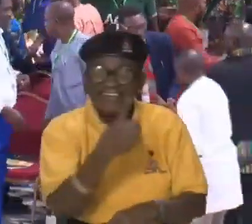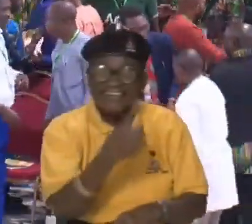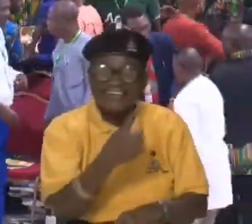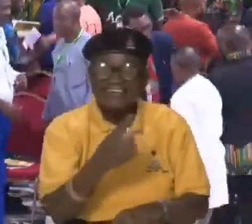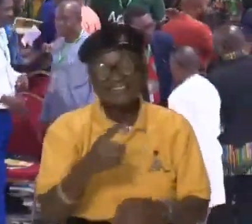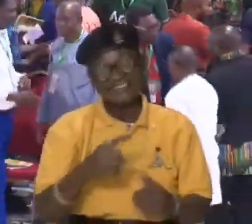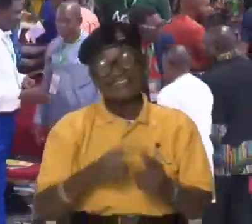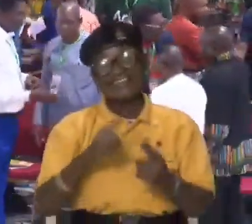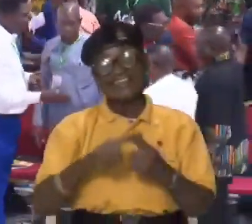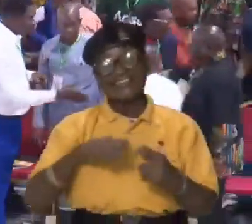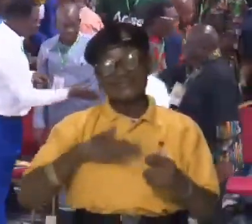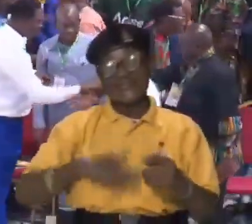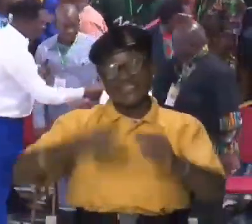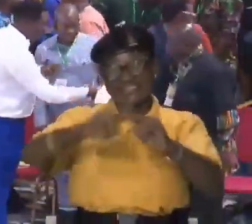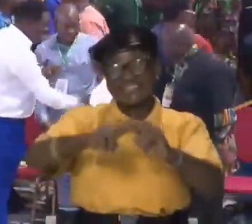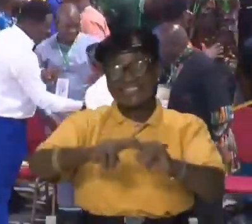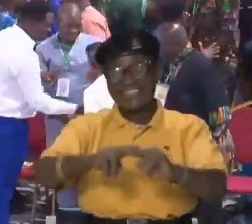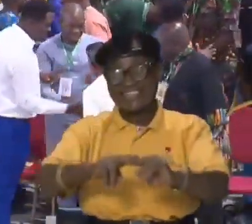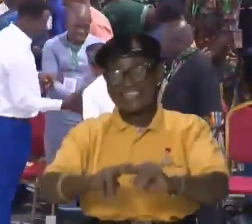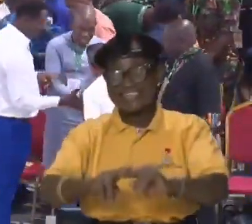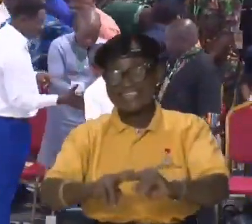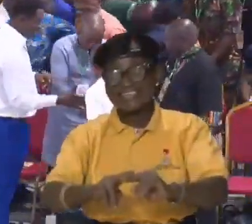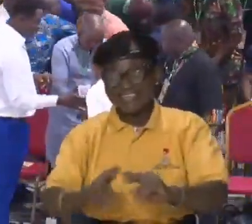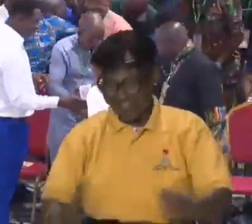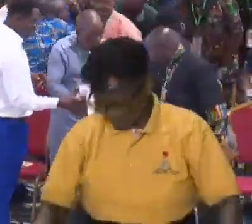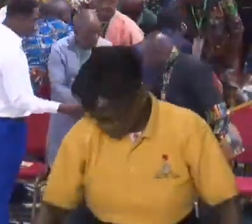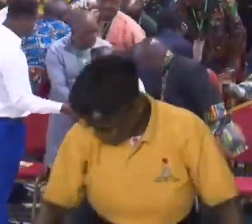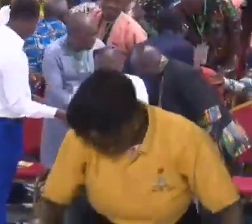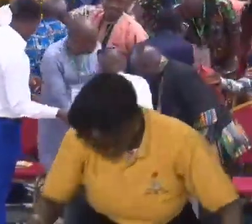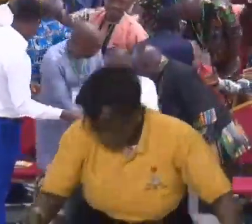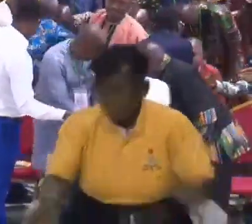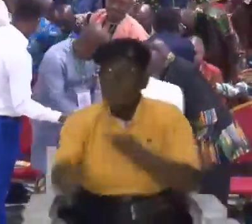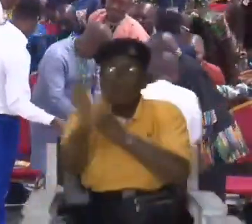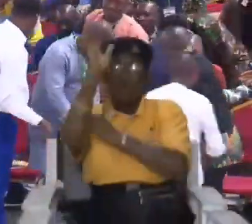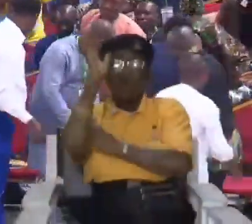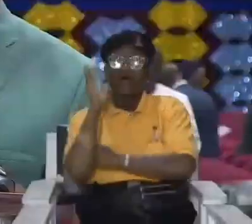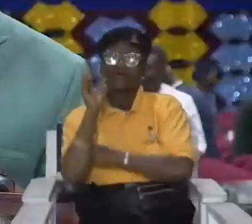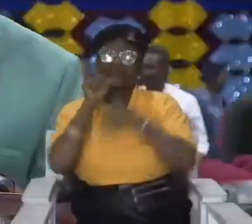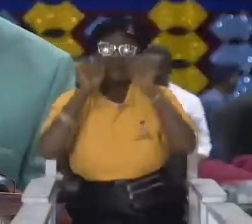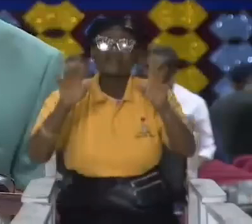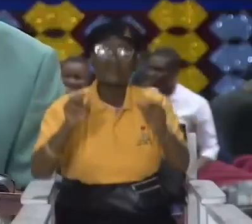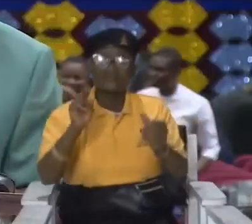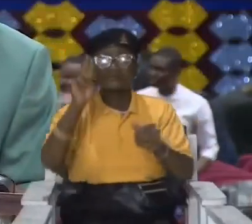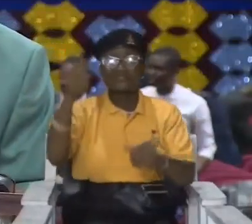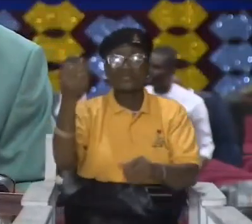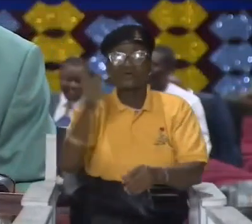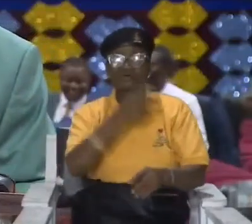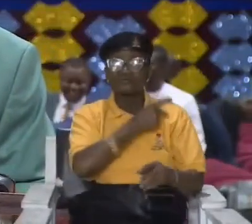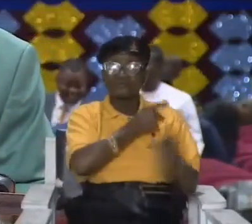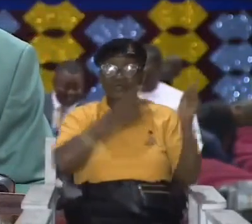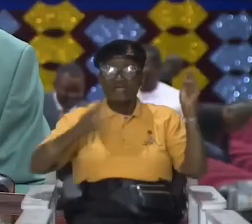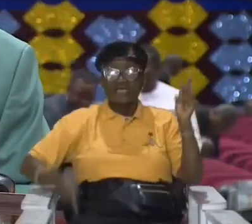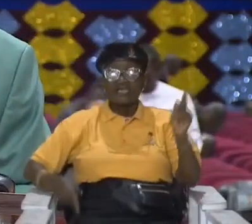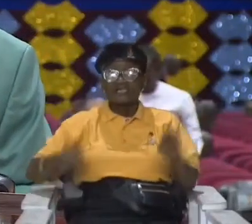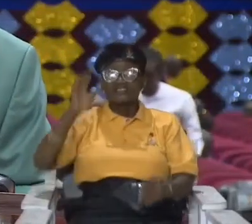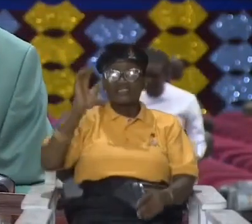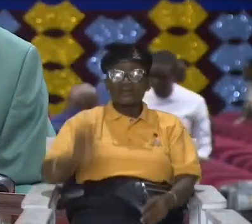And then you may please be seated. God bless you. 2 Kings chapter 2.